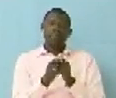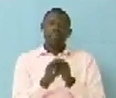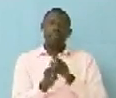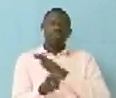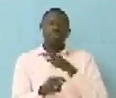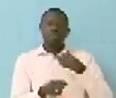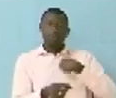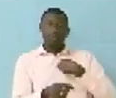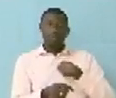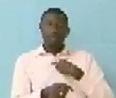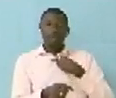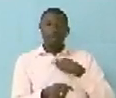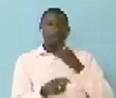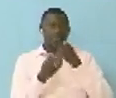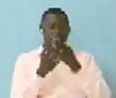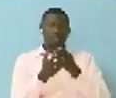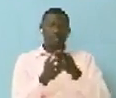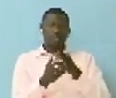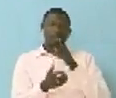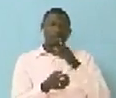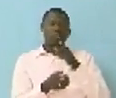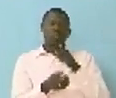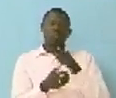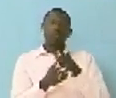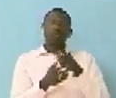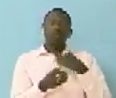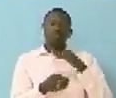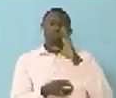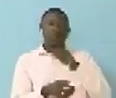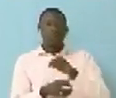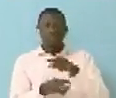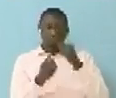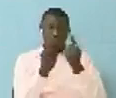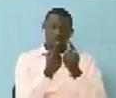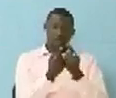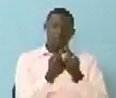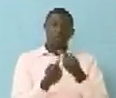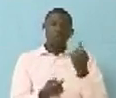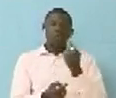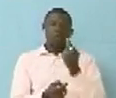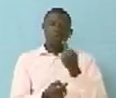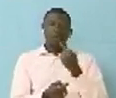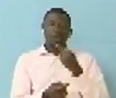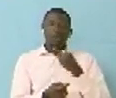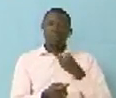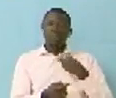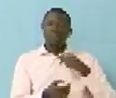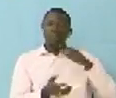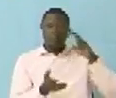it's not me in fact saying that you did something. It's just the evidence